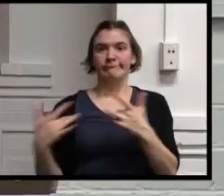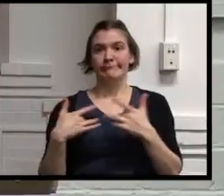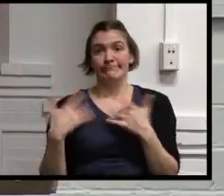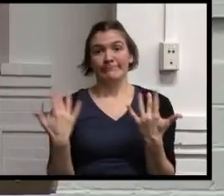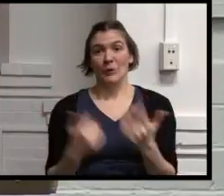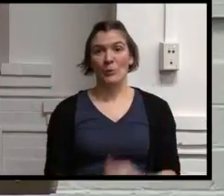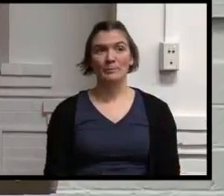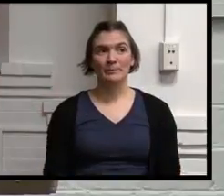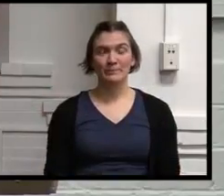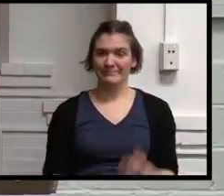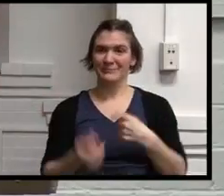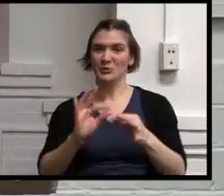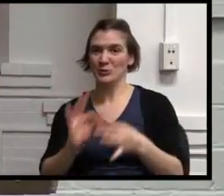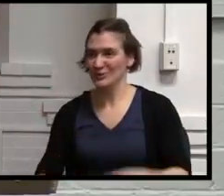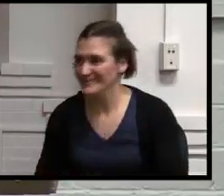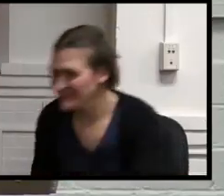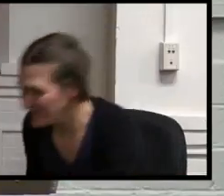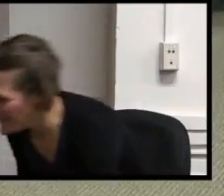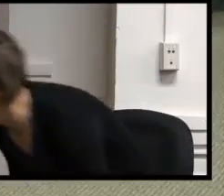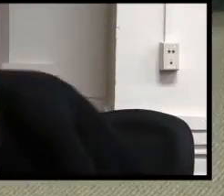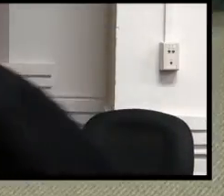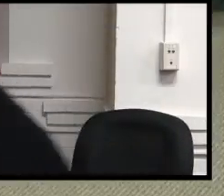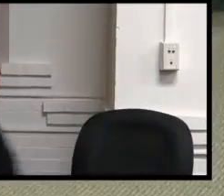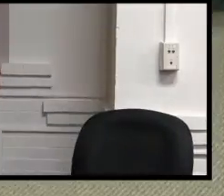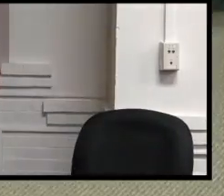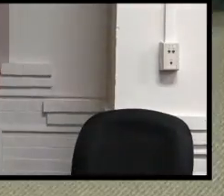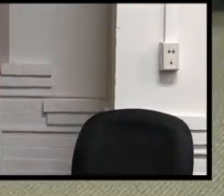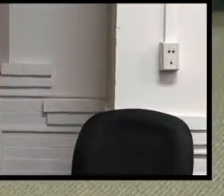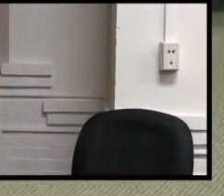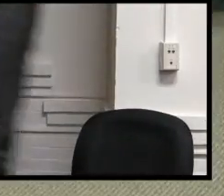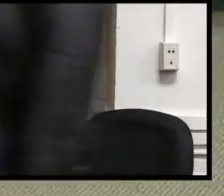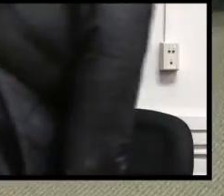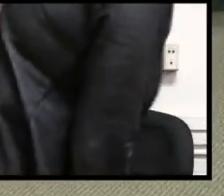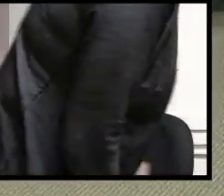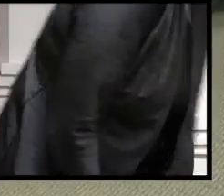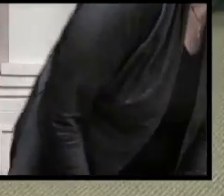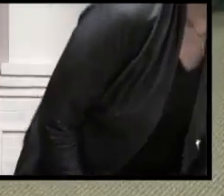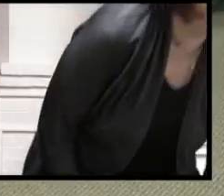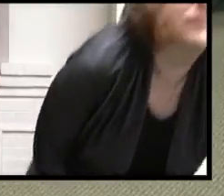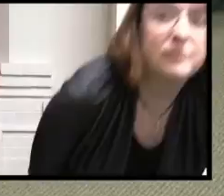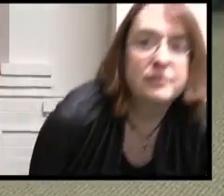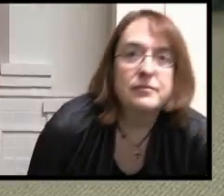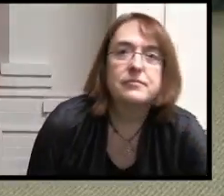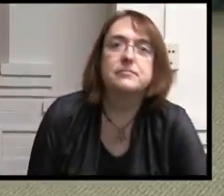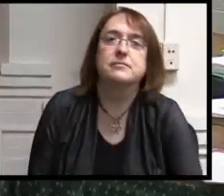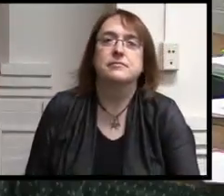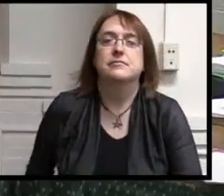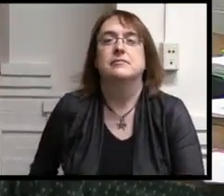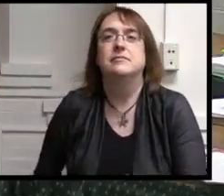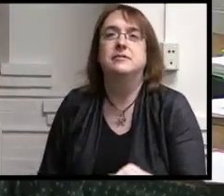that. Anybody else on the board? Well, I'll just note that